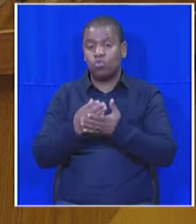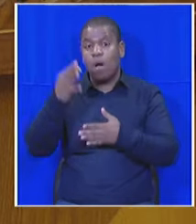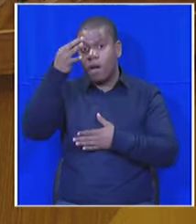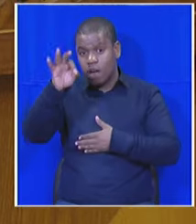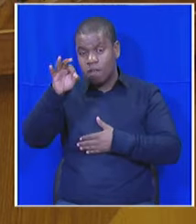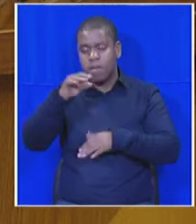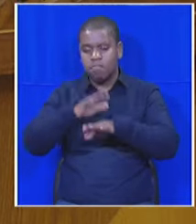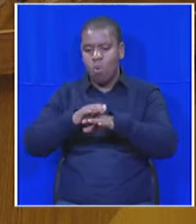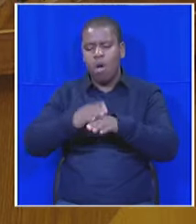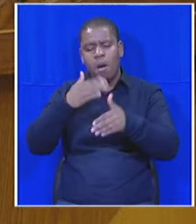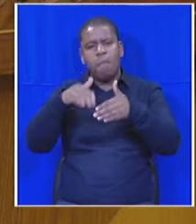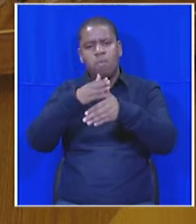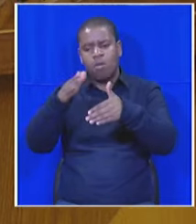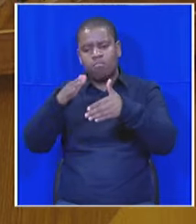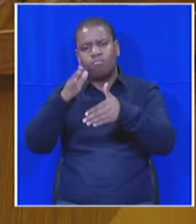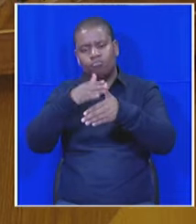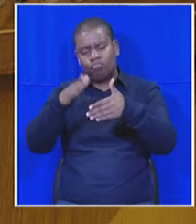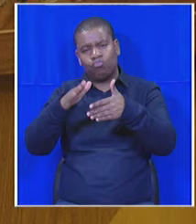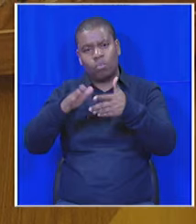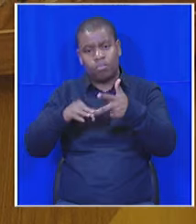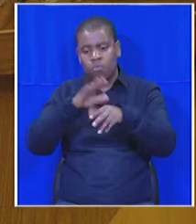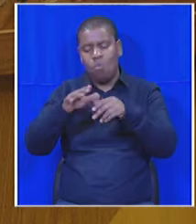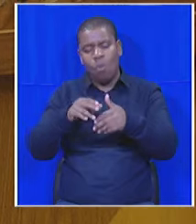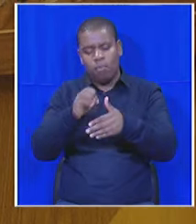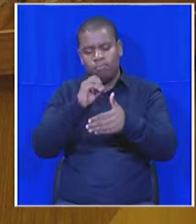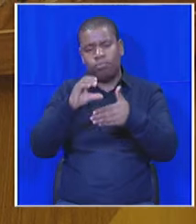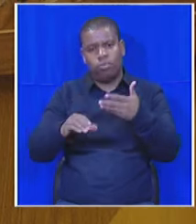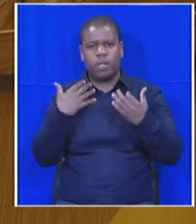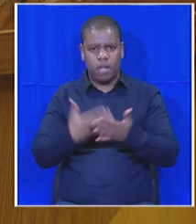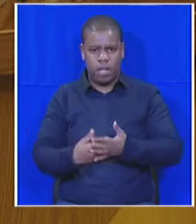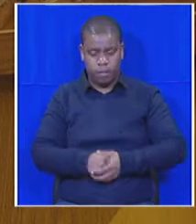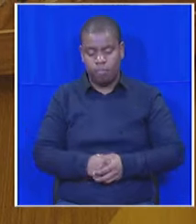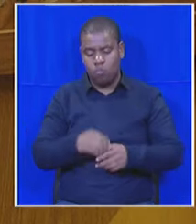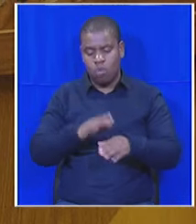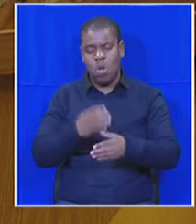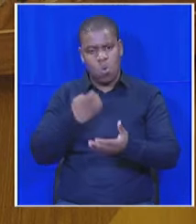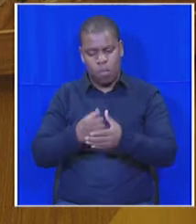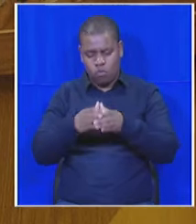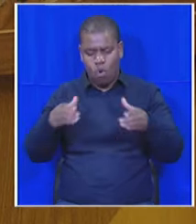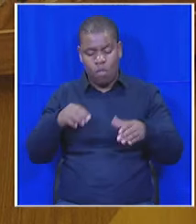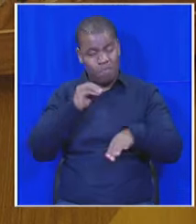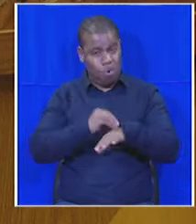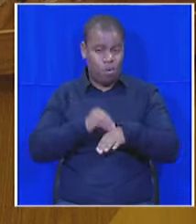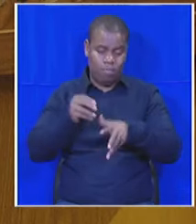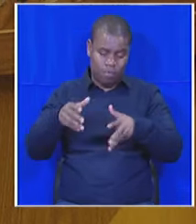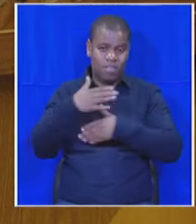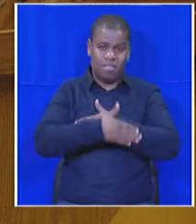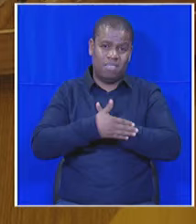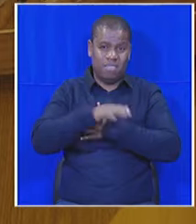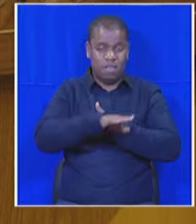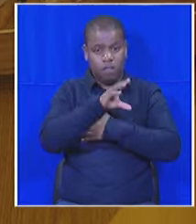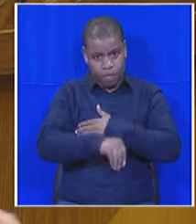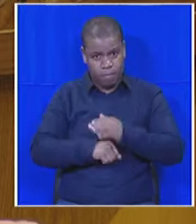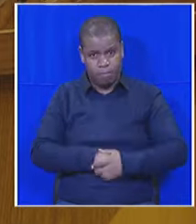funding priorities, given the major problems we have in this country in terms of economic growth. We've also had to